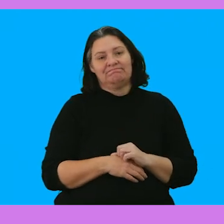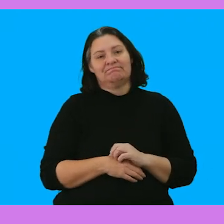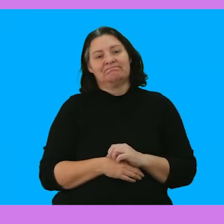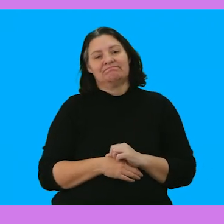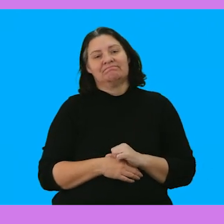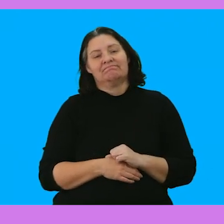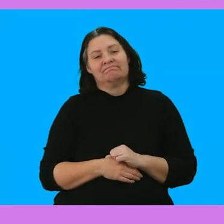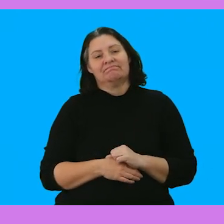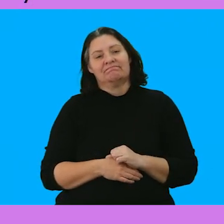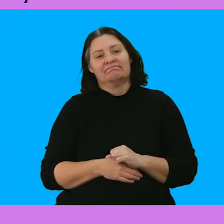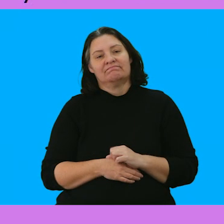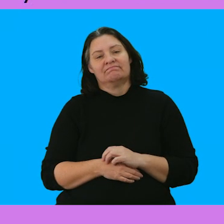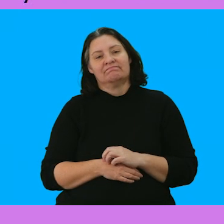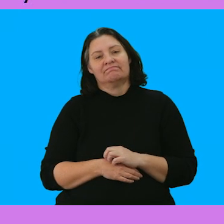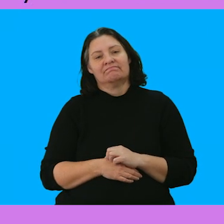to you.